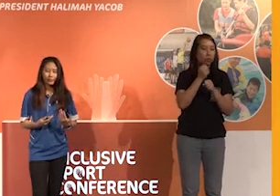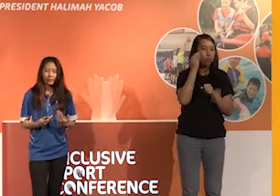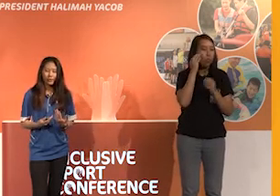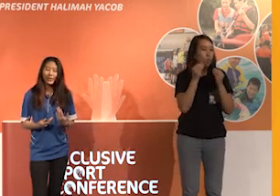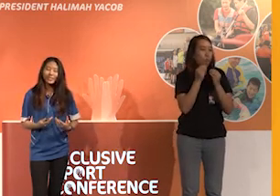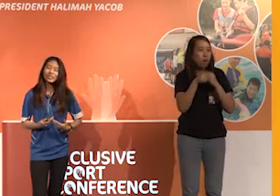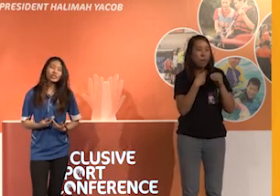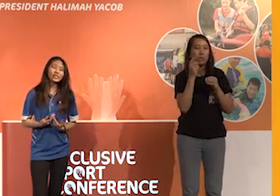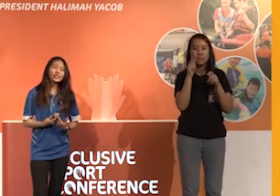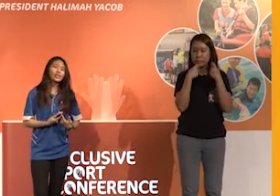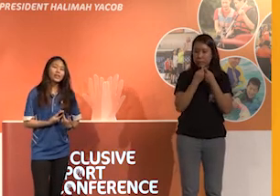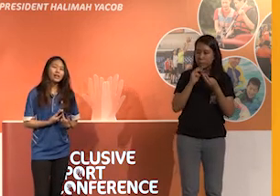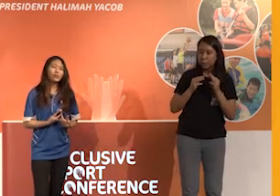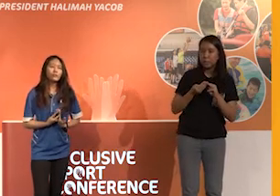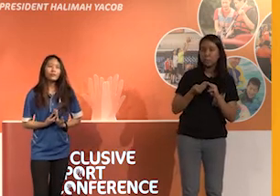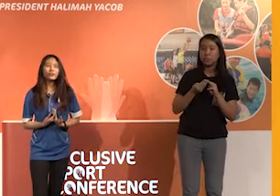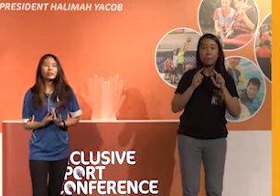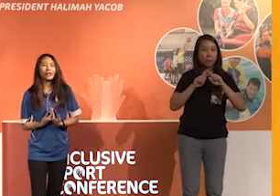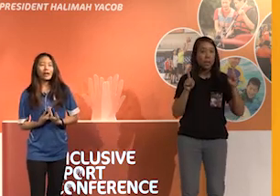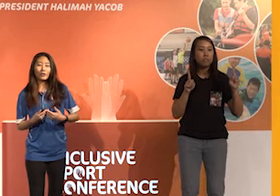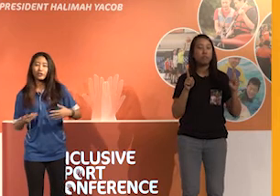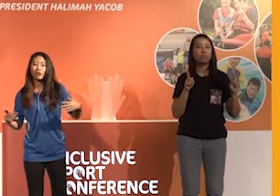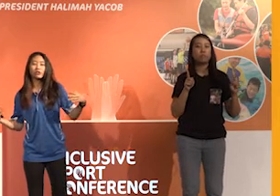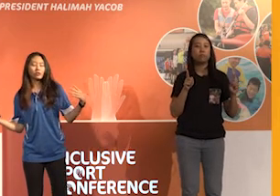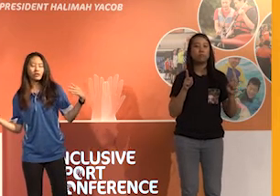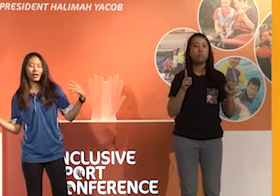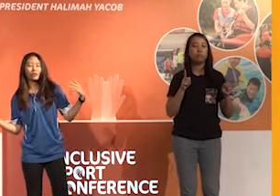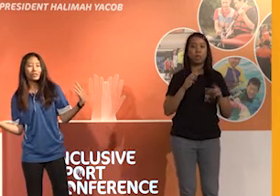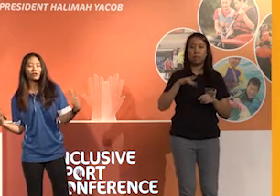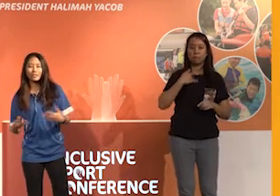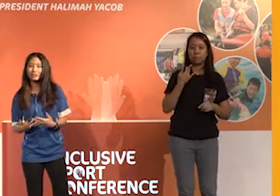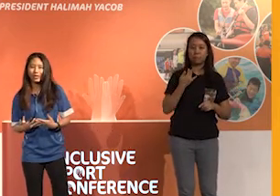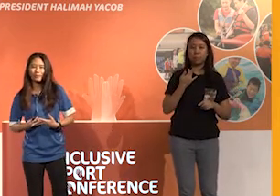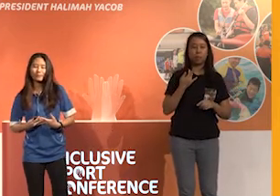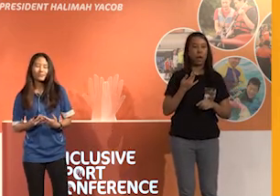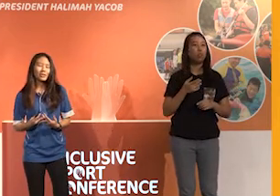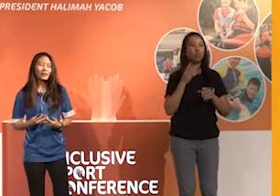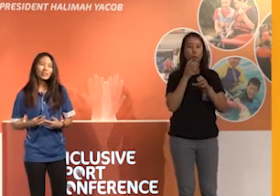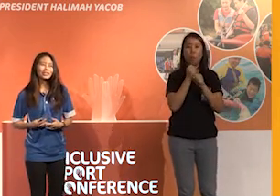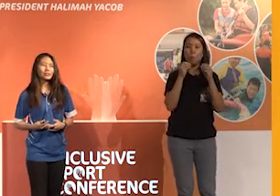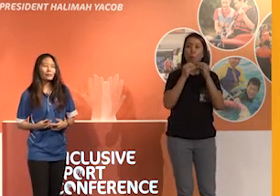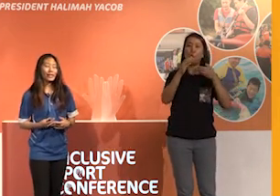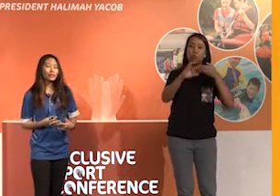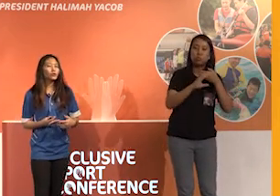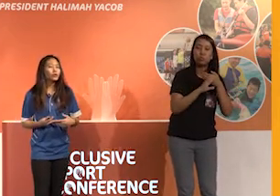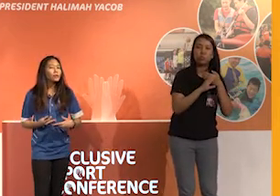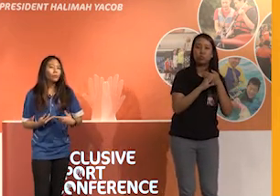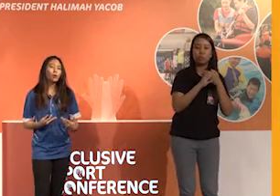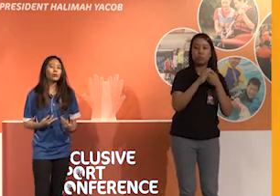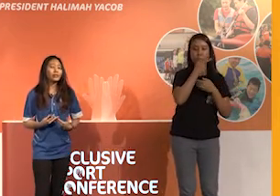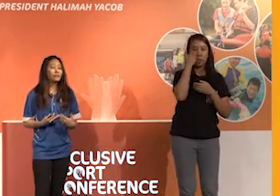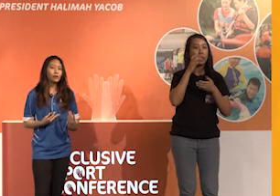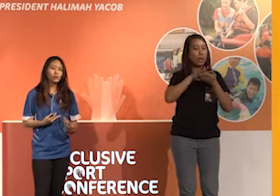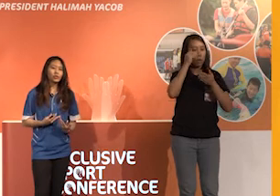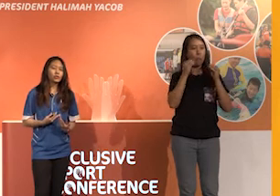them? But then actually, it felt like I've actually gotten closer to them because I get to learn more